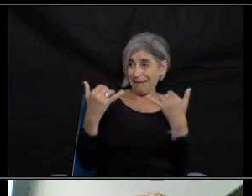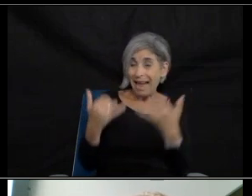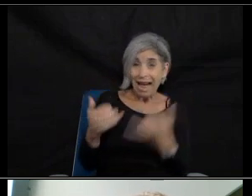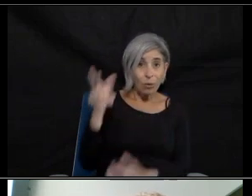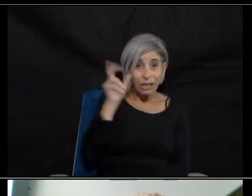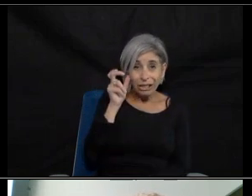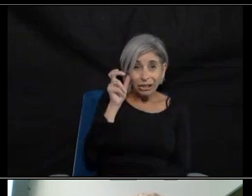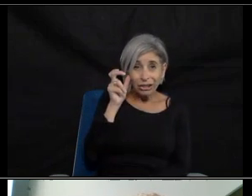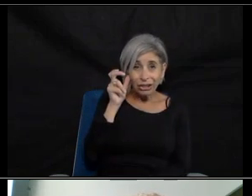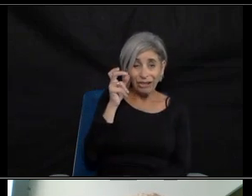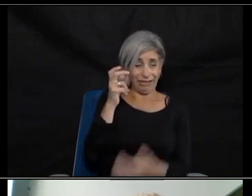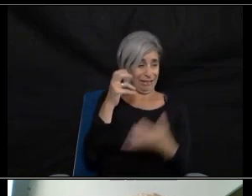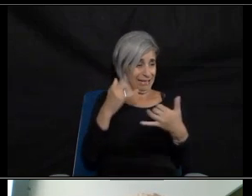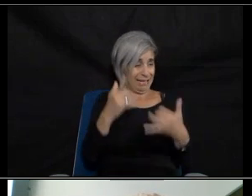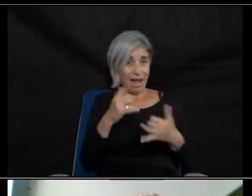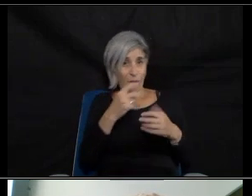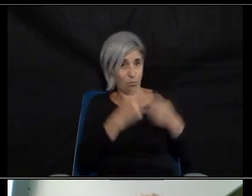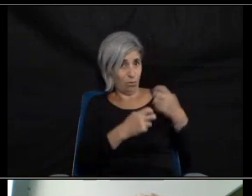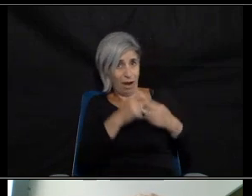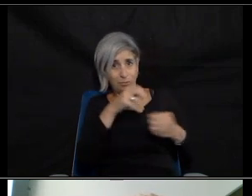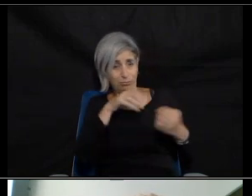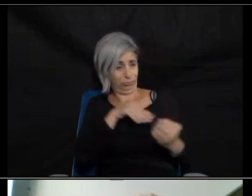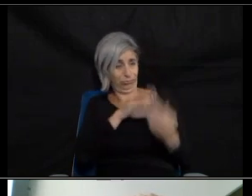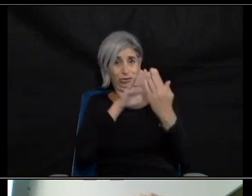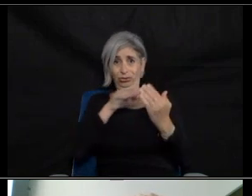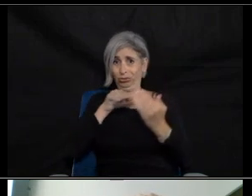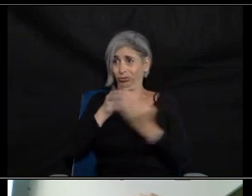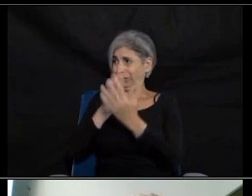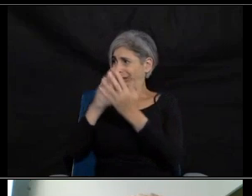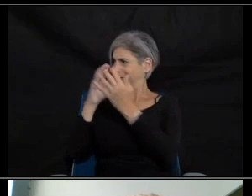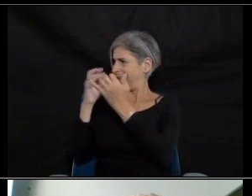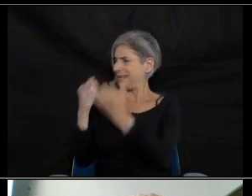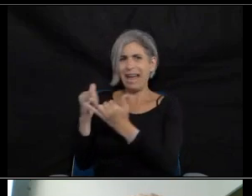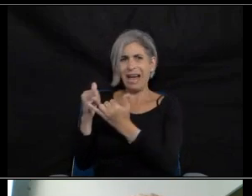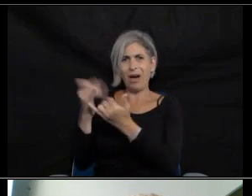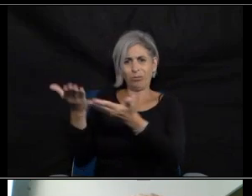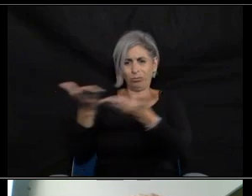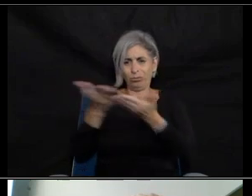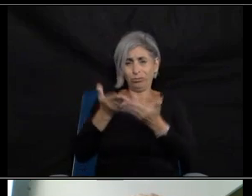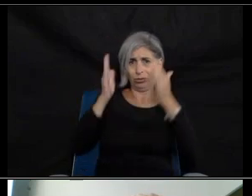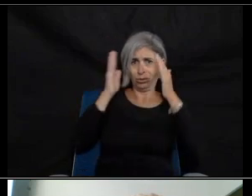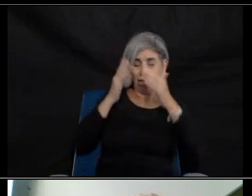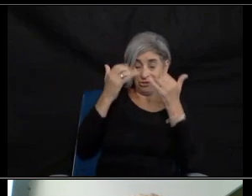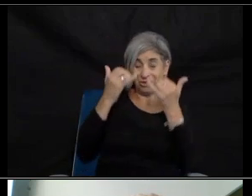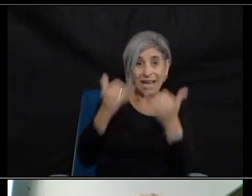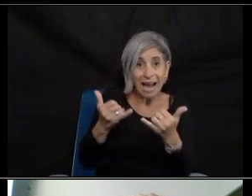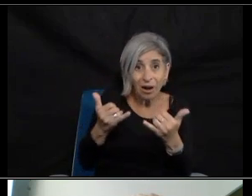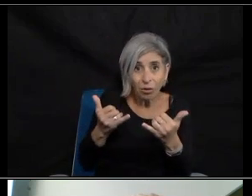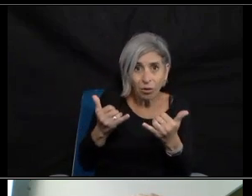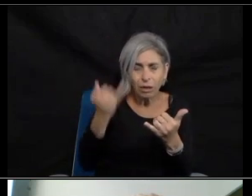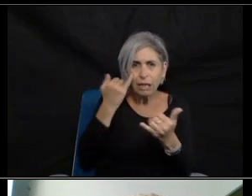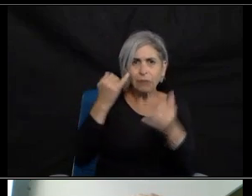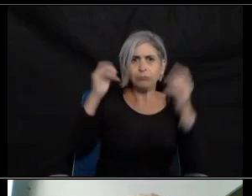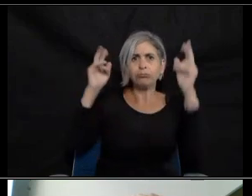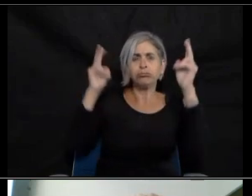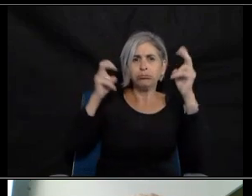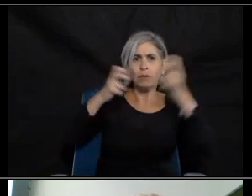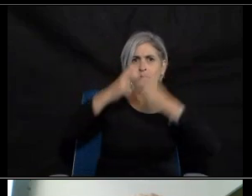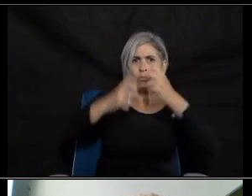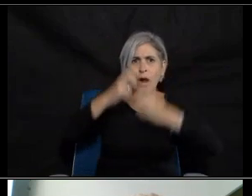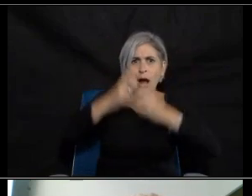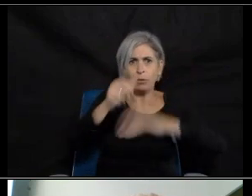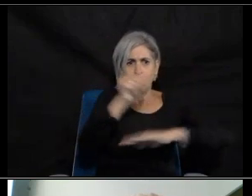this, and it's now that this problem is being addressed, and it's now that it's being brought up to our attention. And if all these issues were going on, and if all these